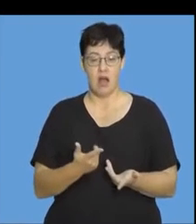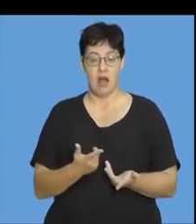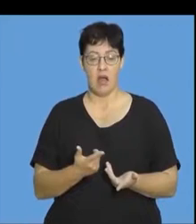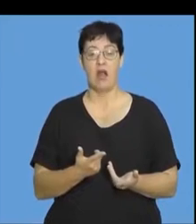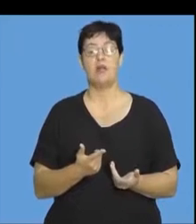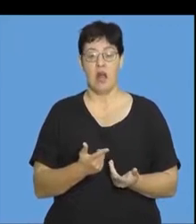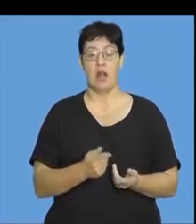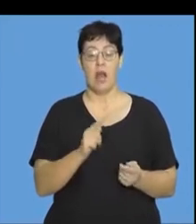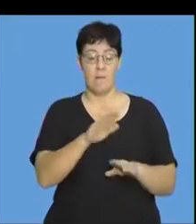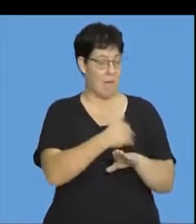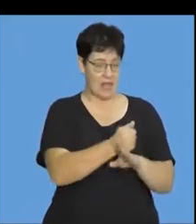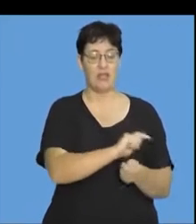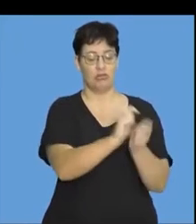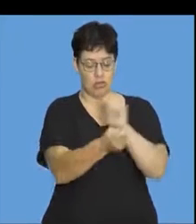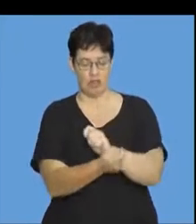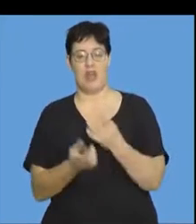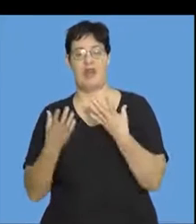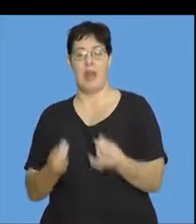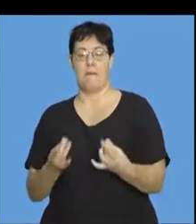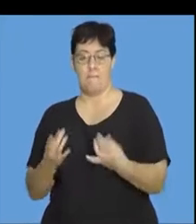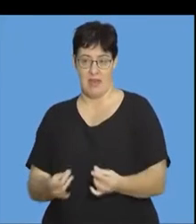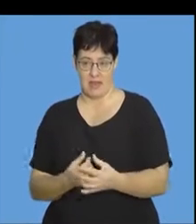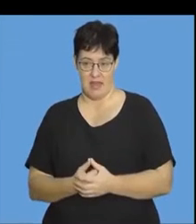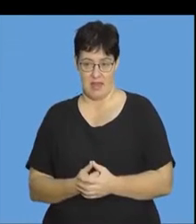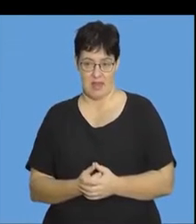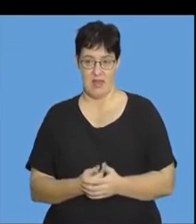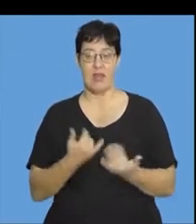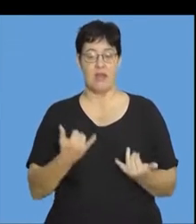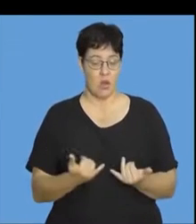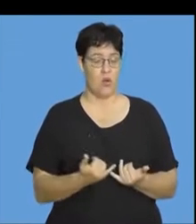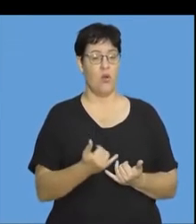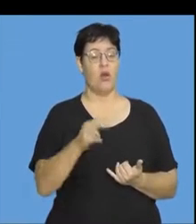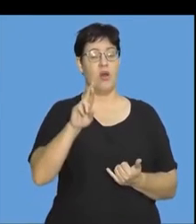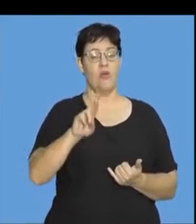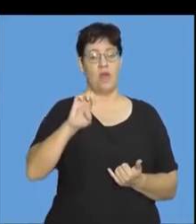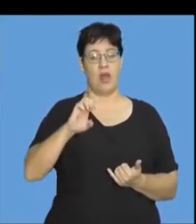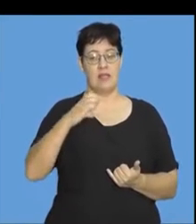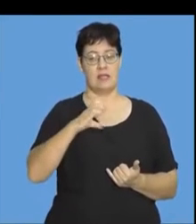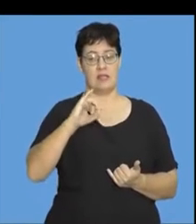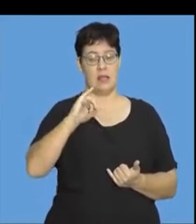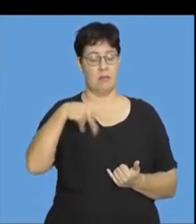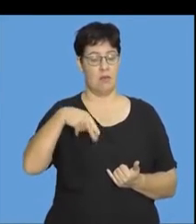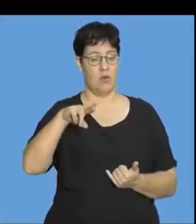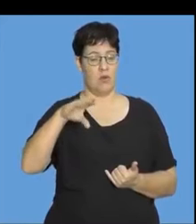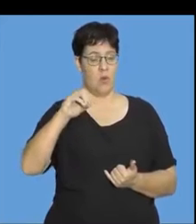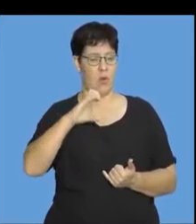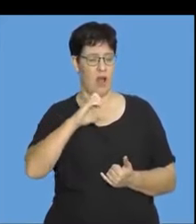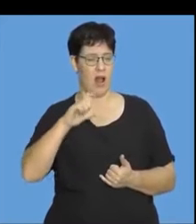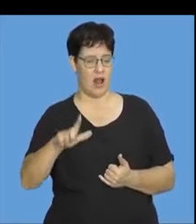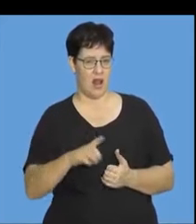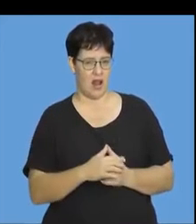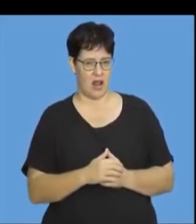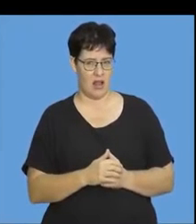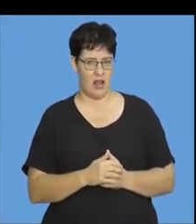prime numbers, right? And then also there's what we call the reciprocal. Remember, a reciprocal will be more like you tipping